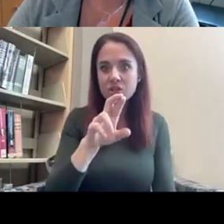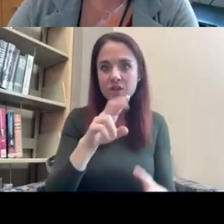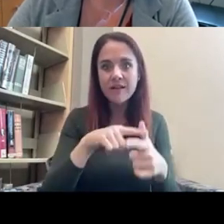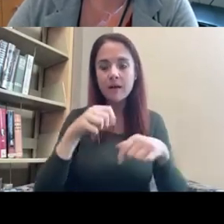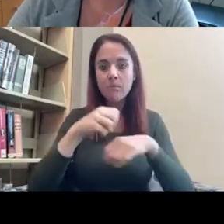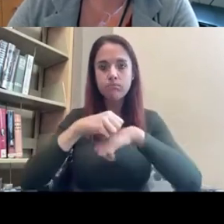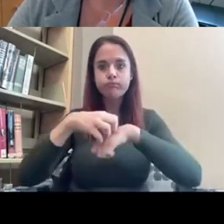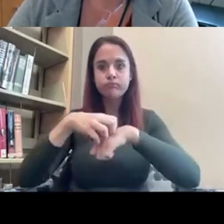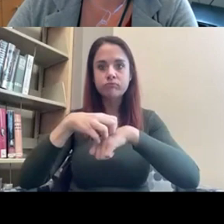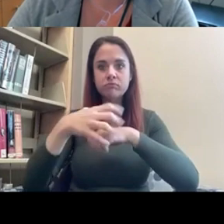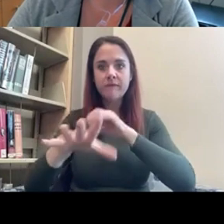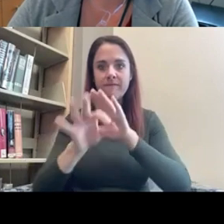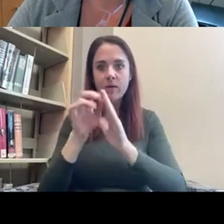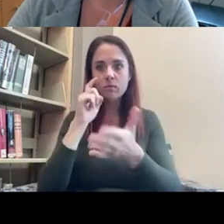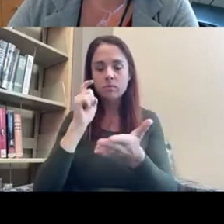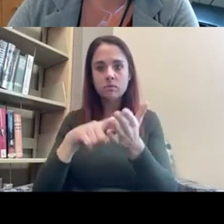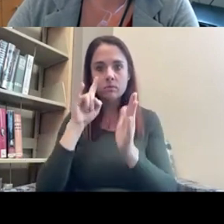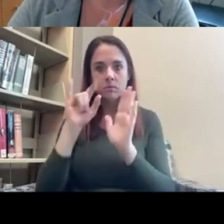found.